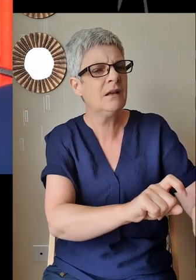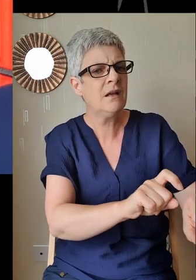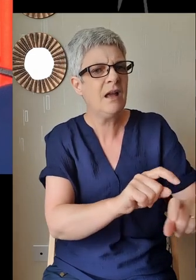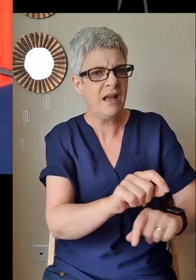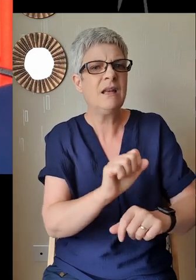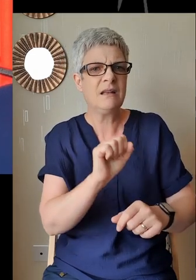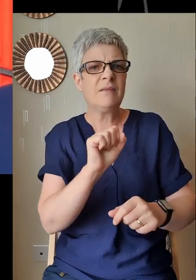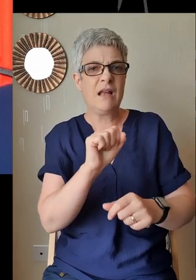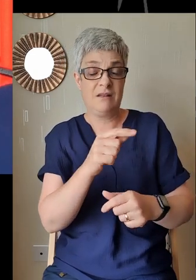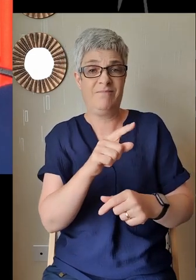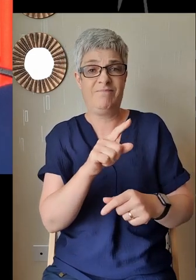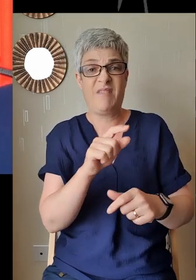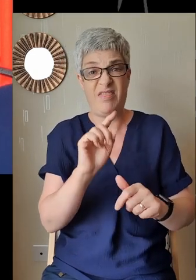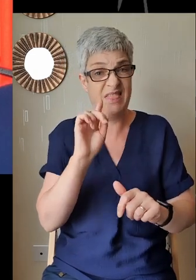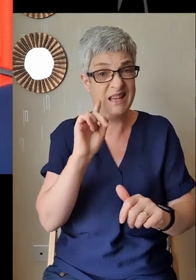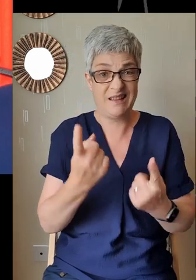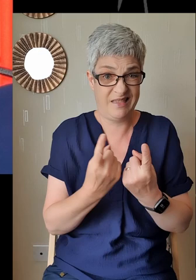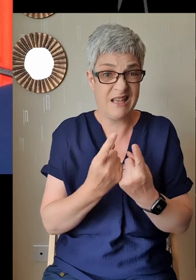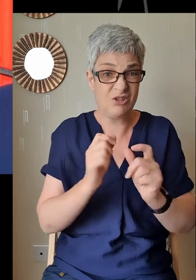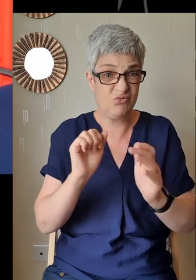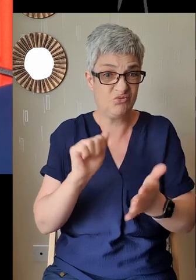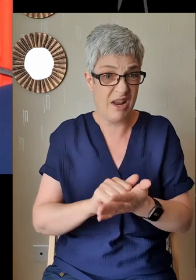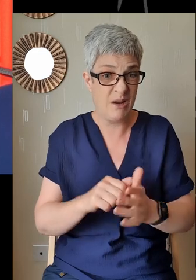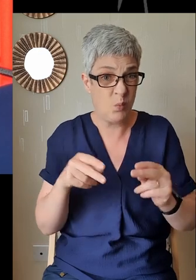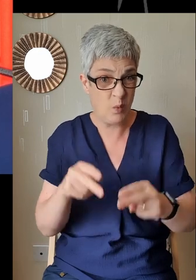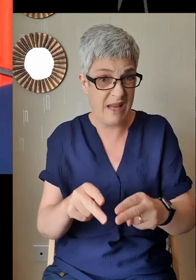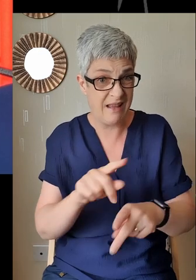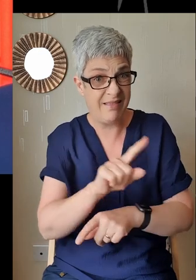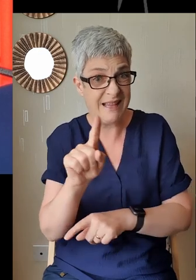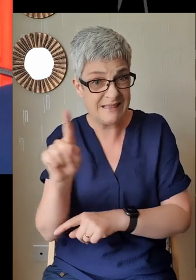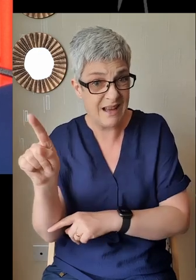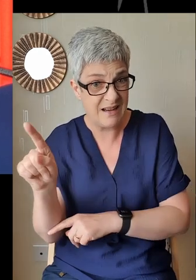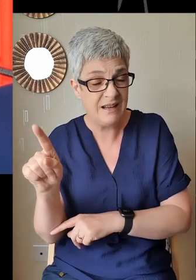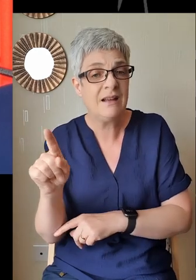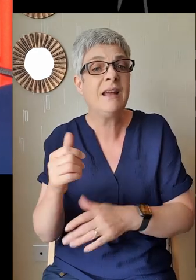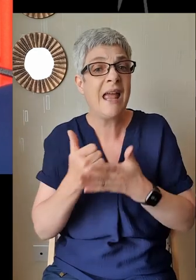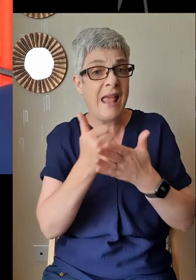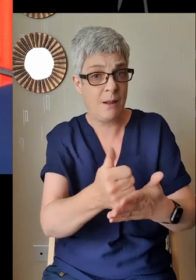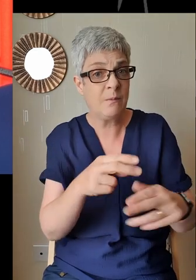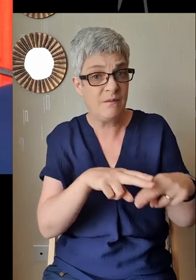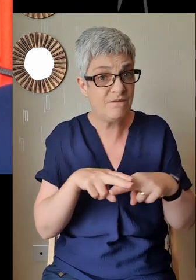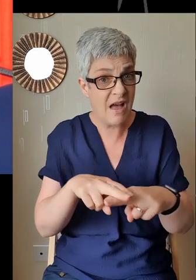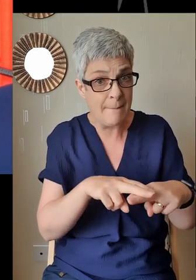place much later on to help out his family in a time of famine.